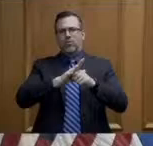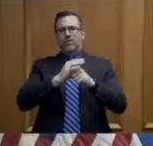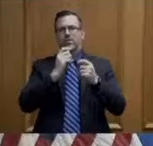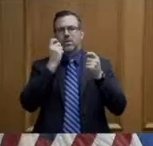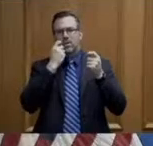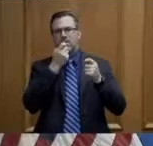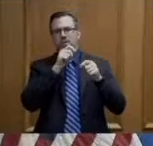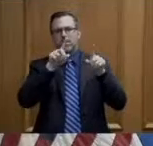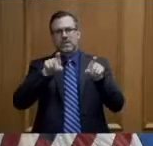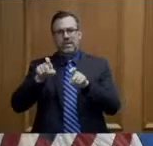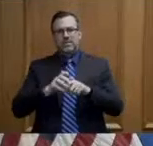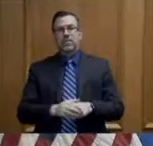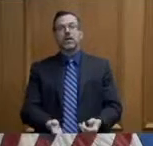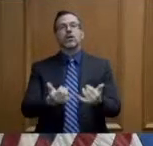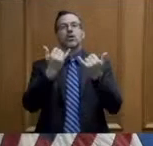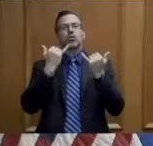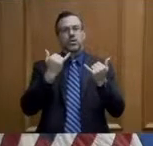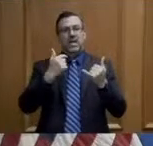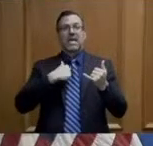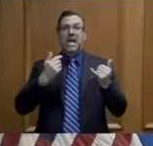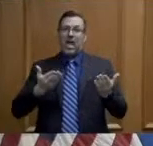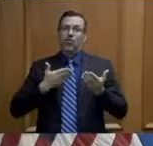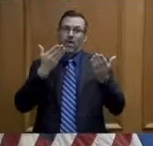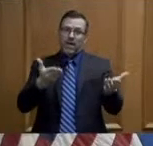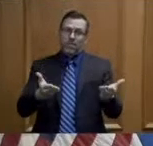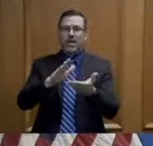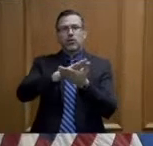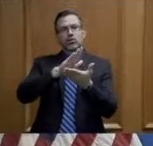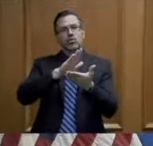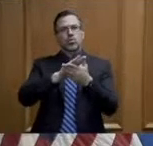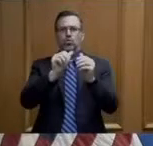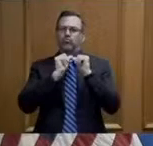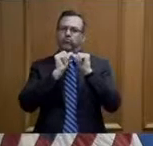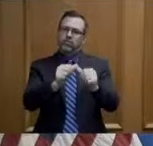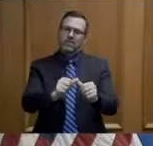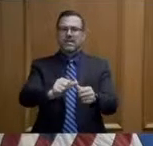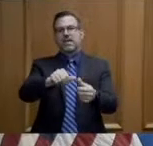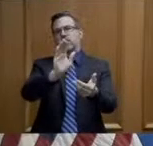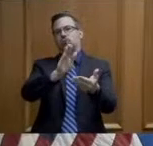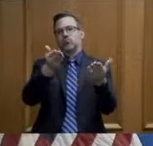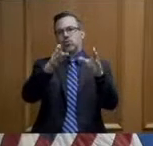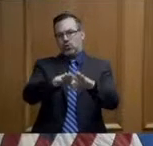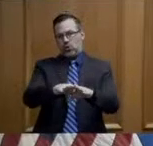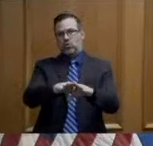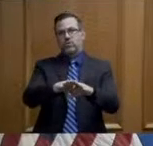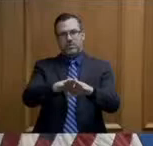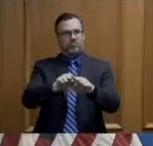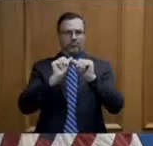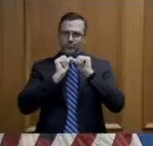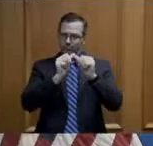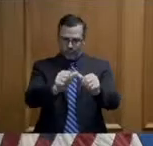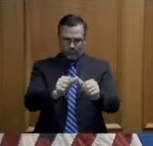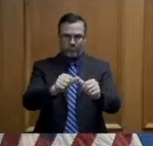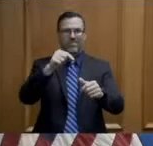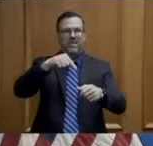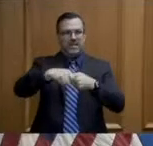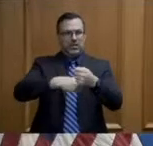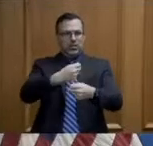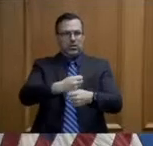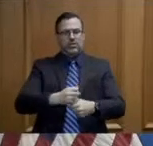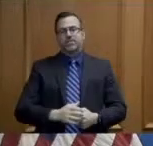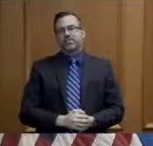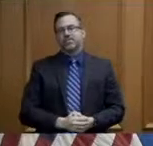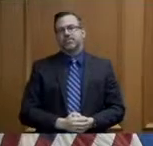schools, today I'm officially recommending that schools remain closed through the end of the school year. Our